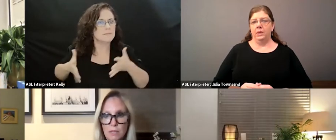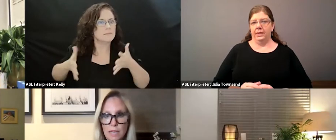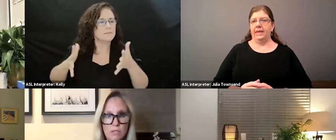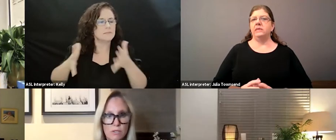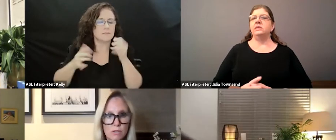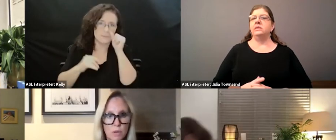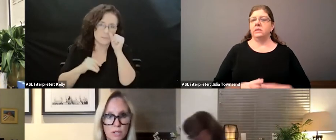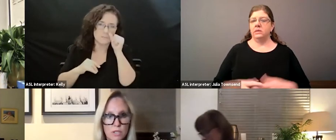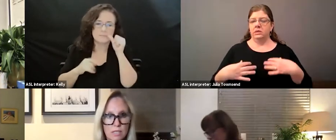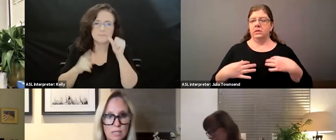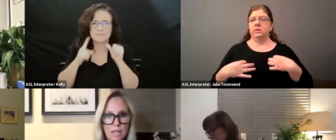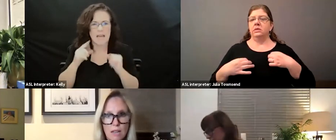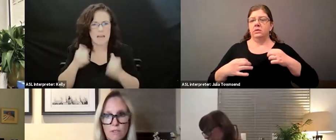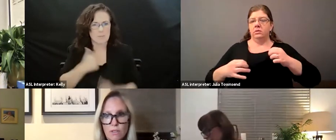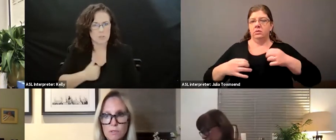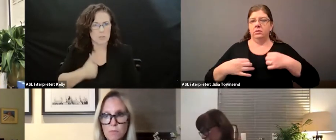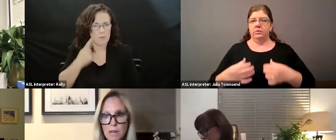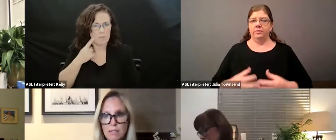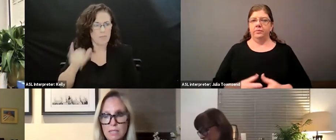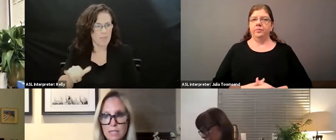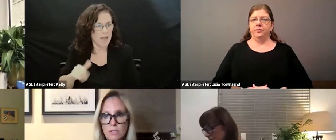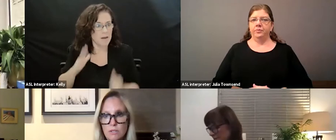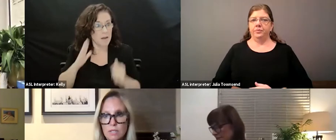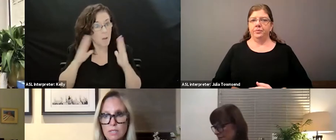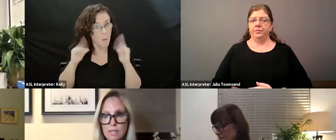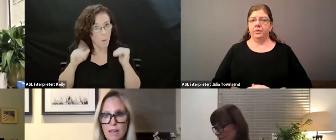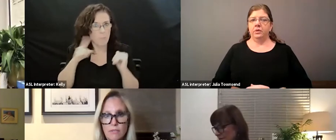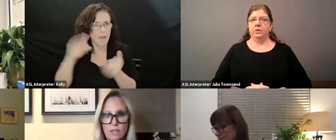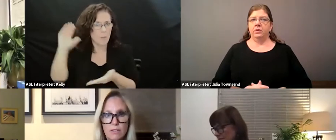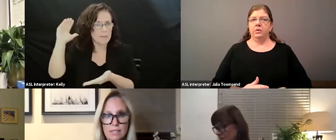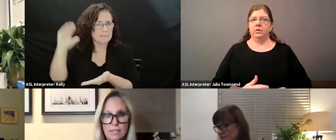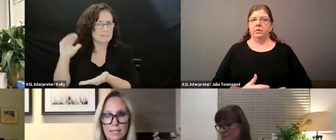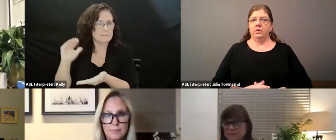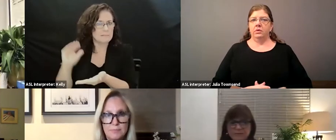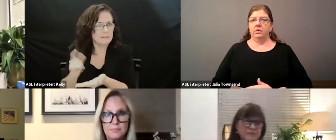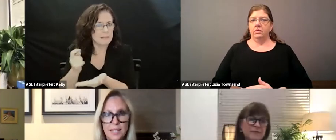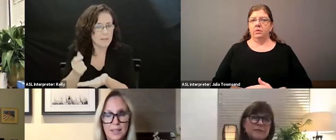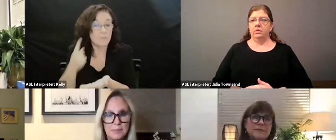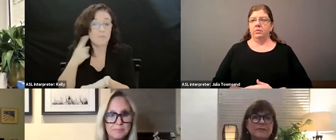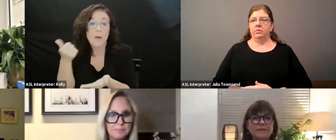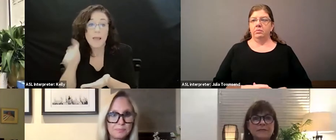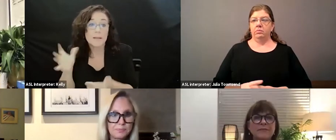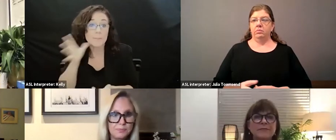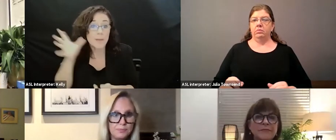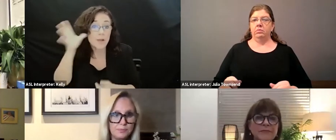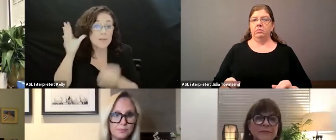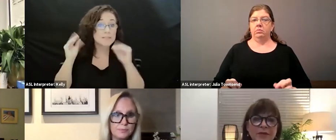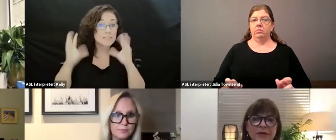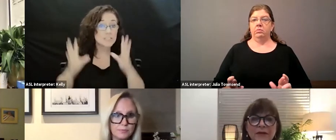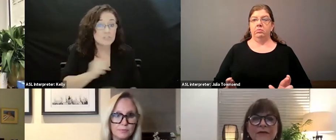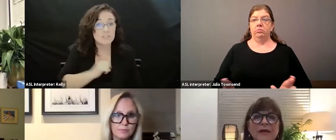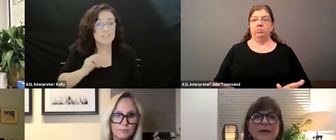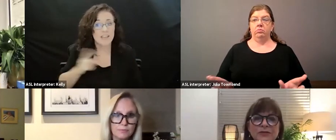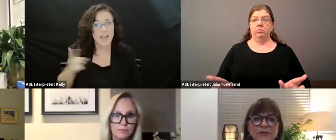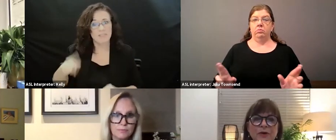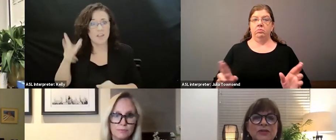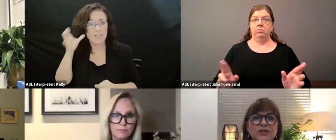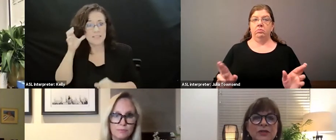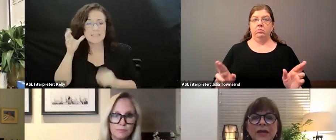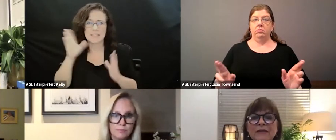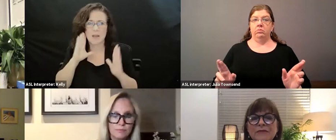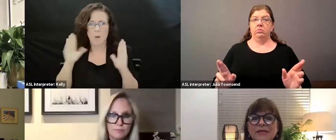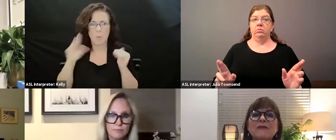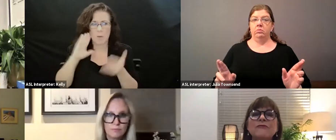way we'll answer some questions for those parents and teachers and staff that are listening in thank you thank you so